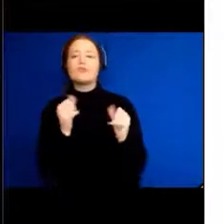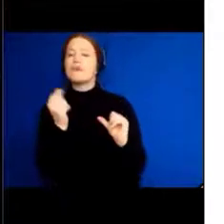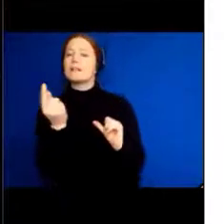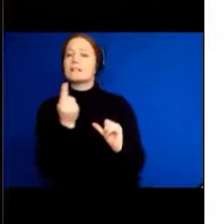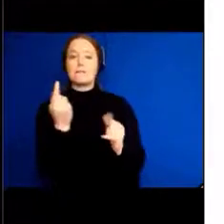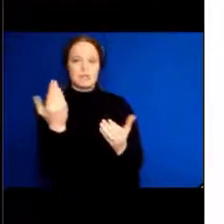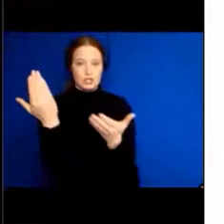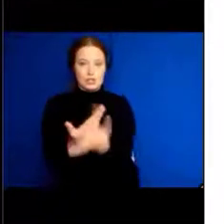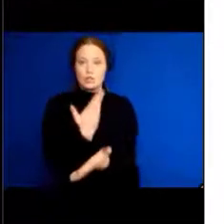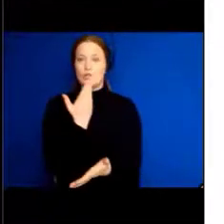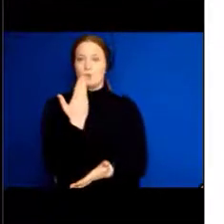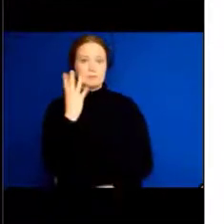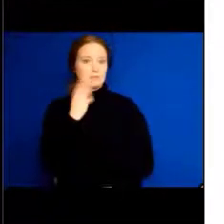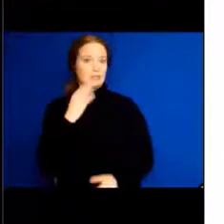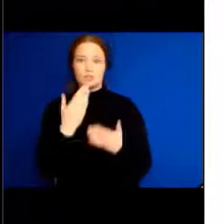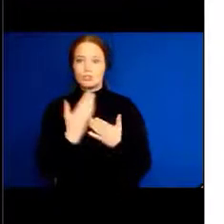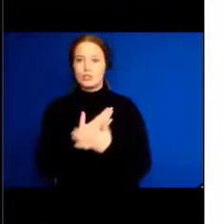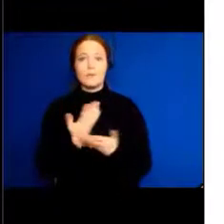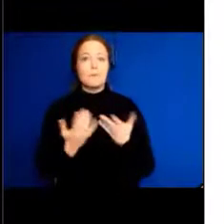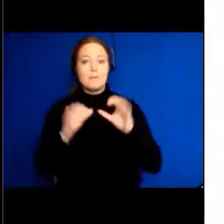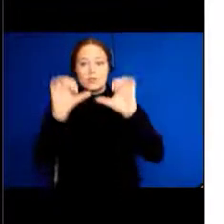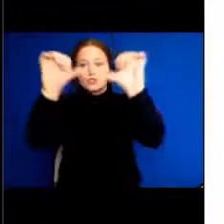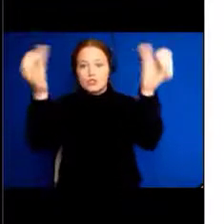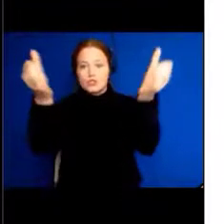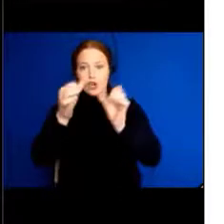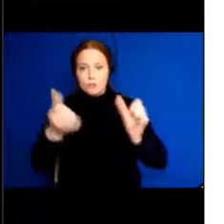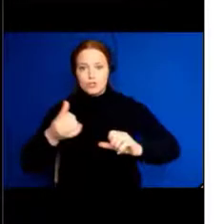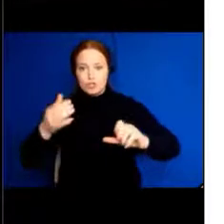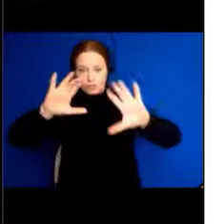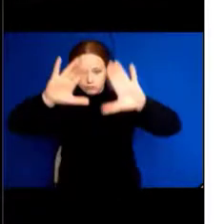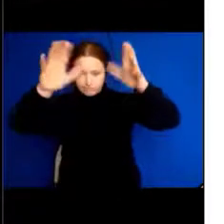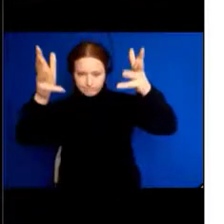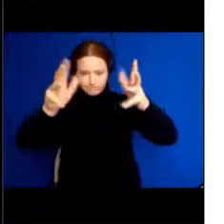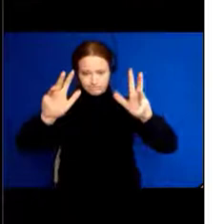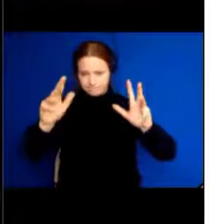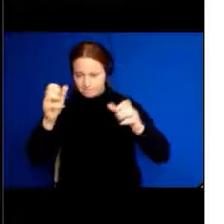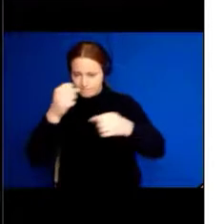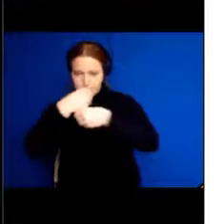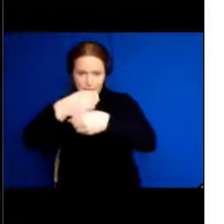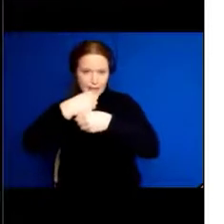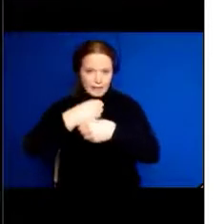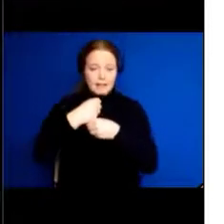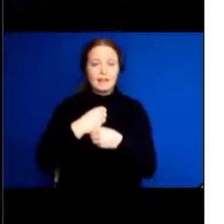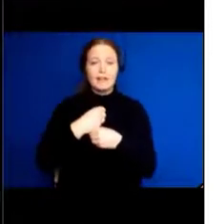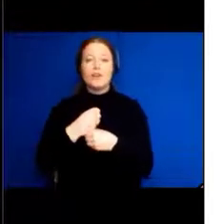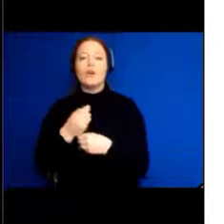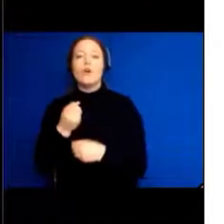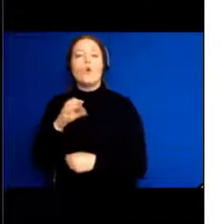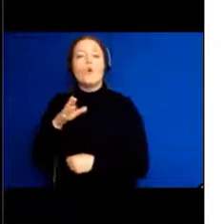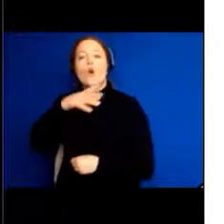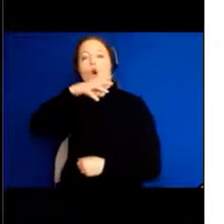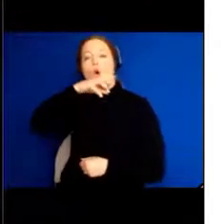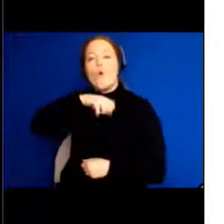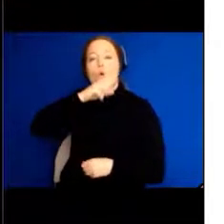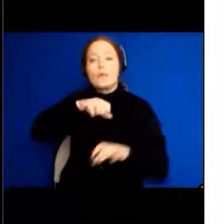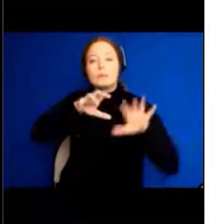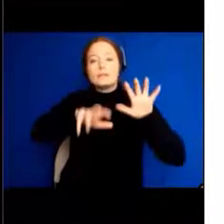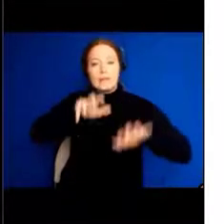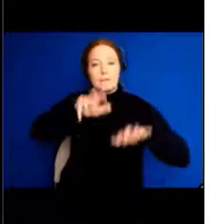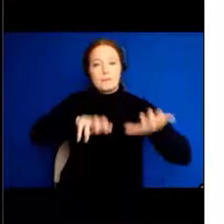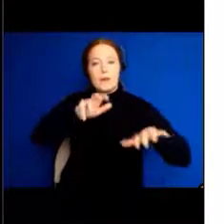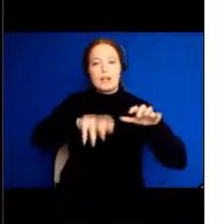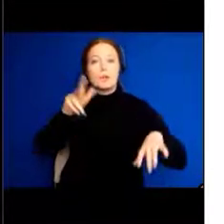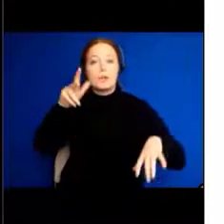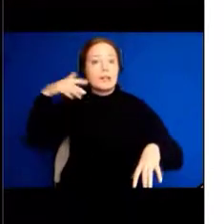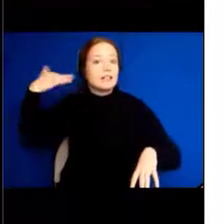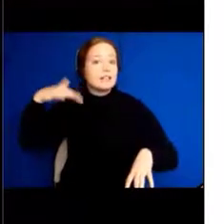clay, and people who had never written poetry sitting down at, we had old typewriters that would go clackety, clackety, clack. And